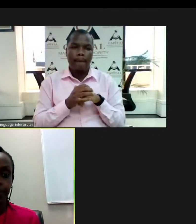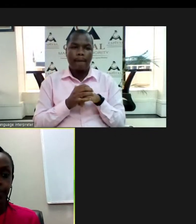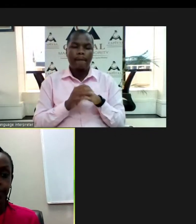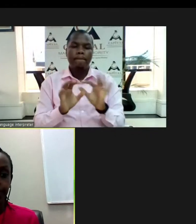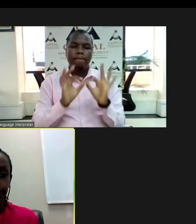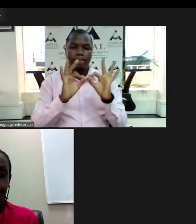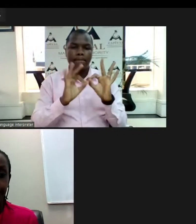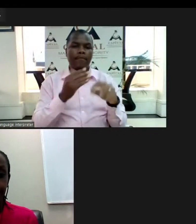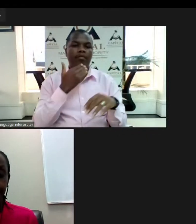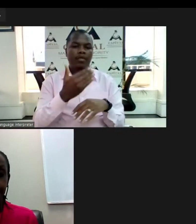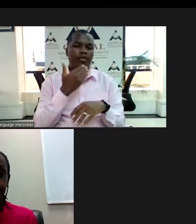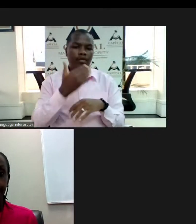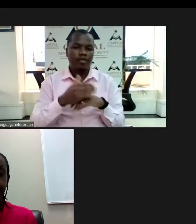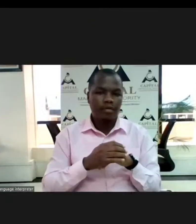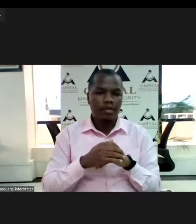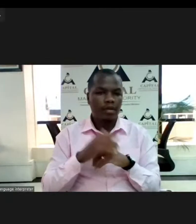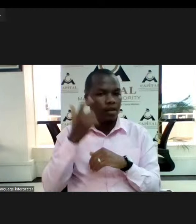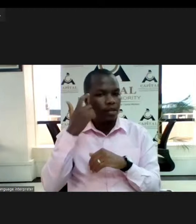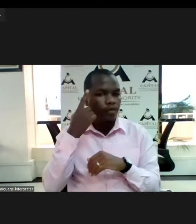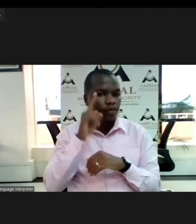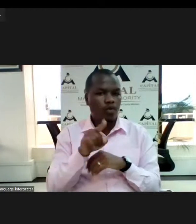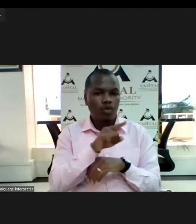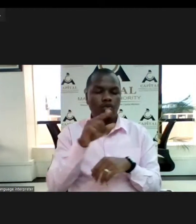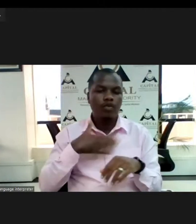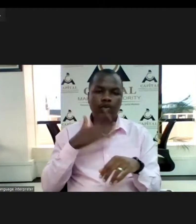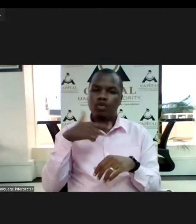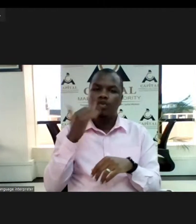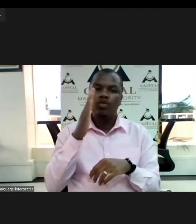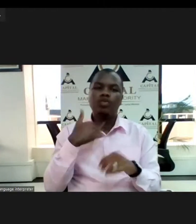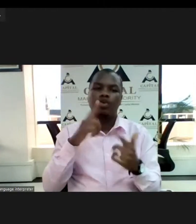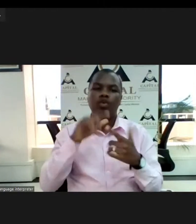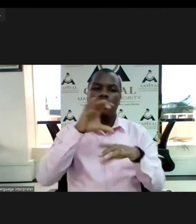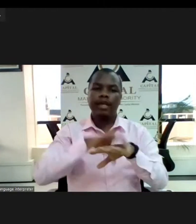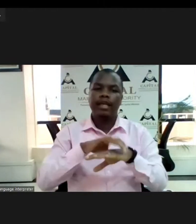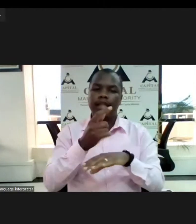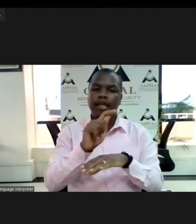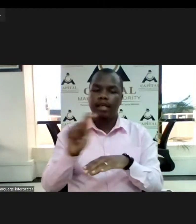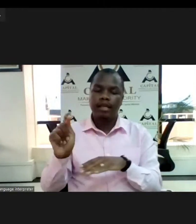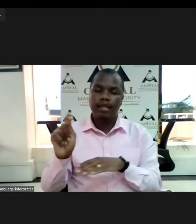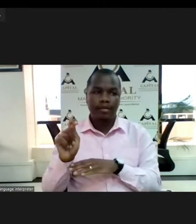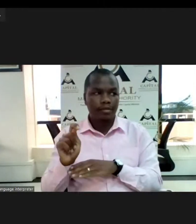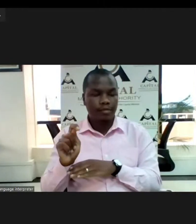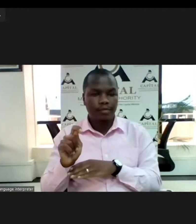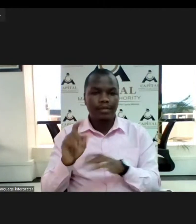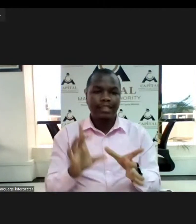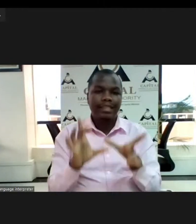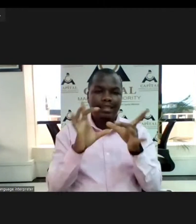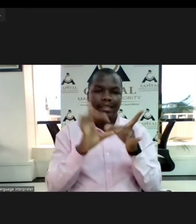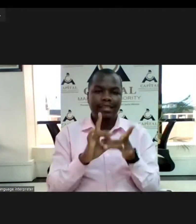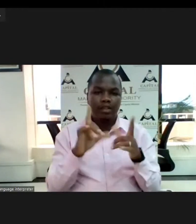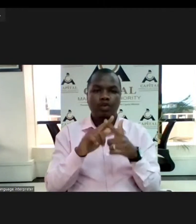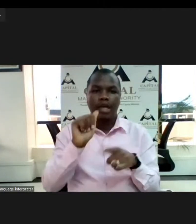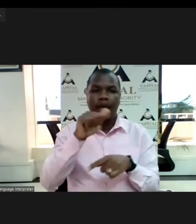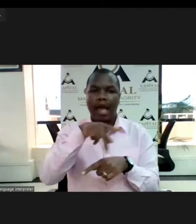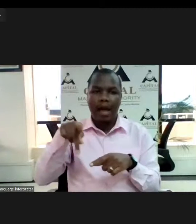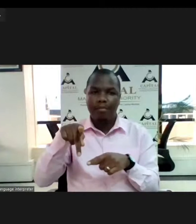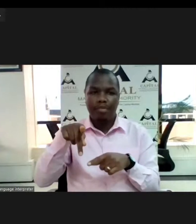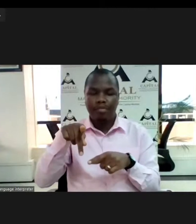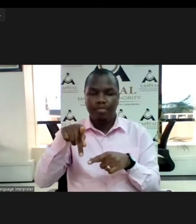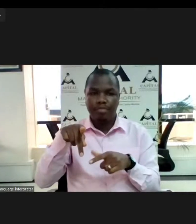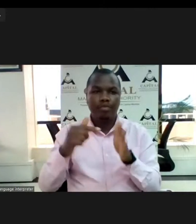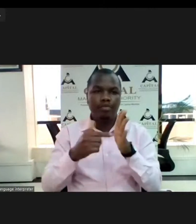Fantastic. Thank you, Rina. I think for those of us who would want to get the link to the app stores, we've just posted